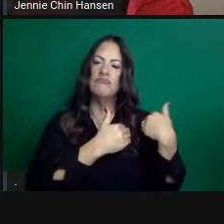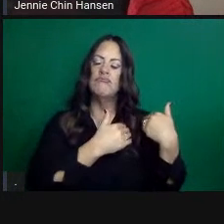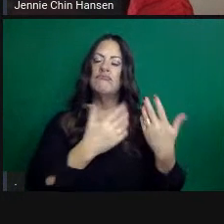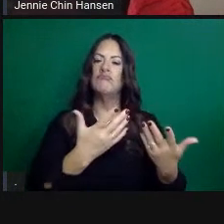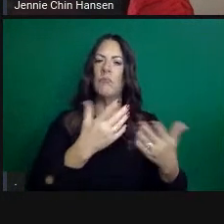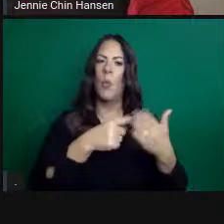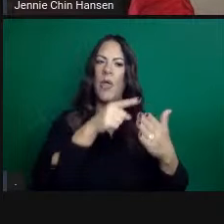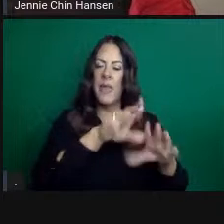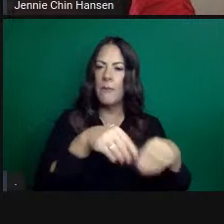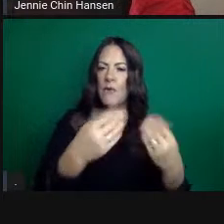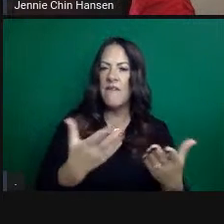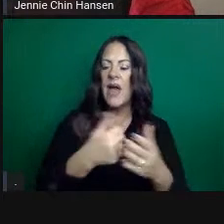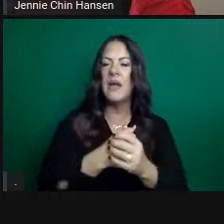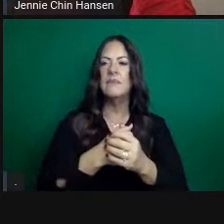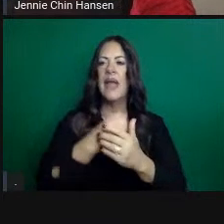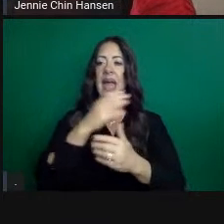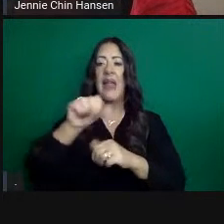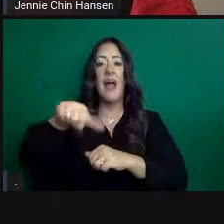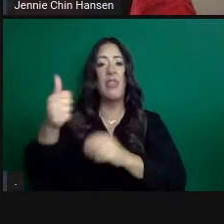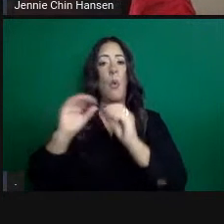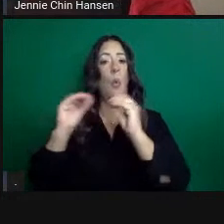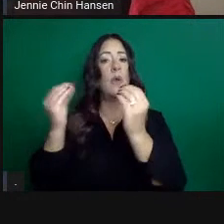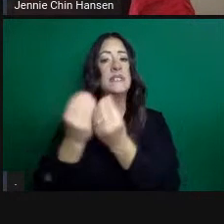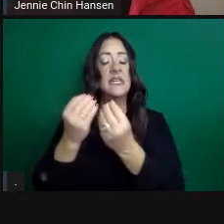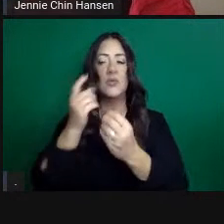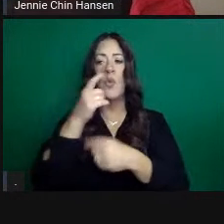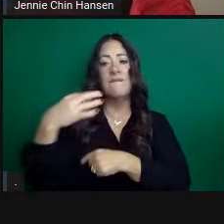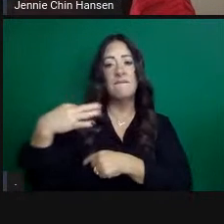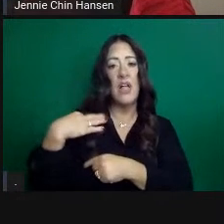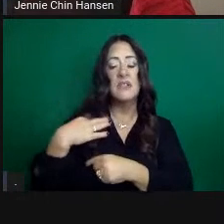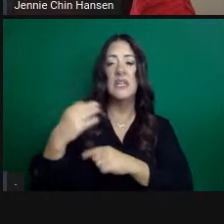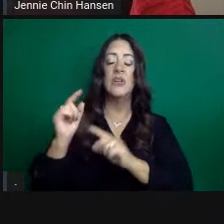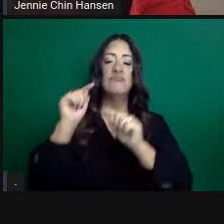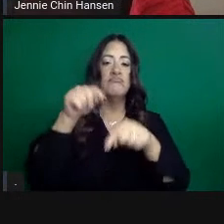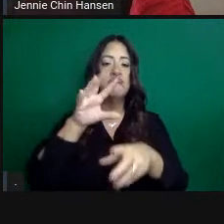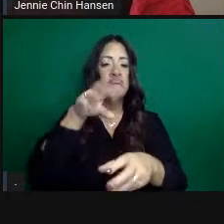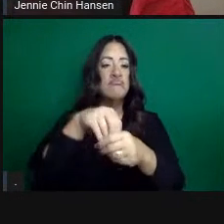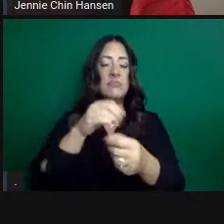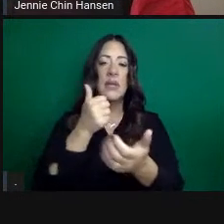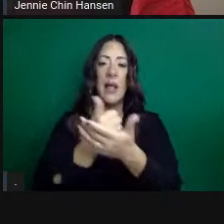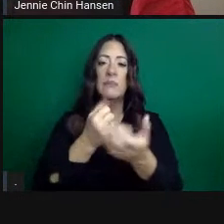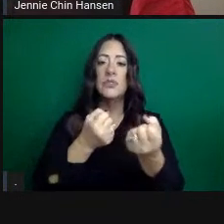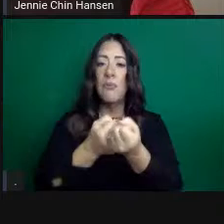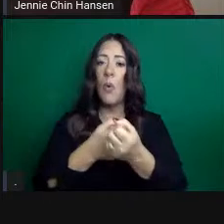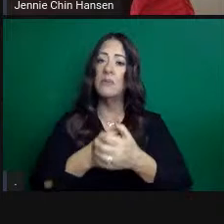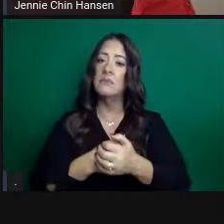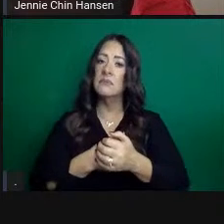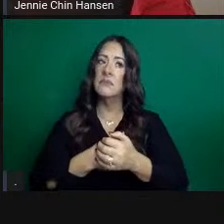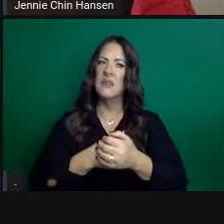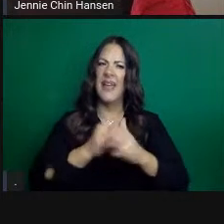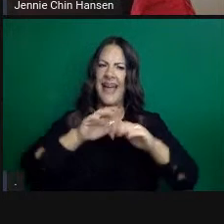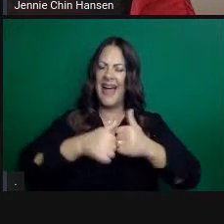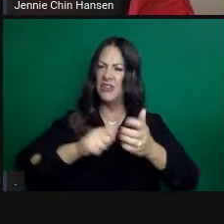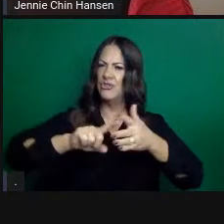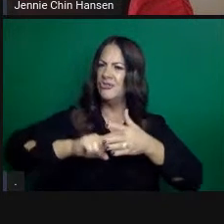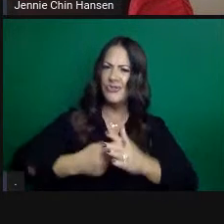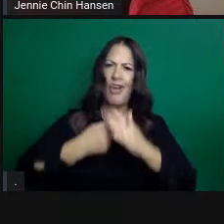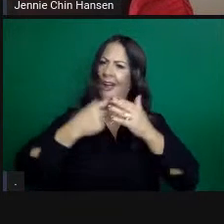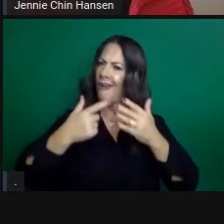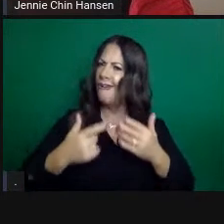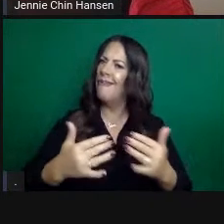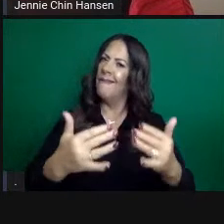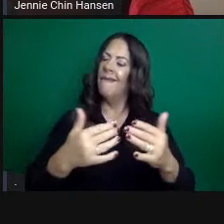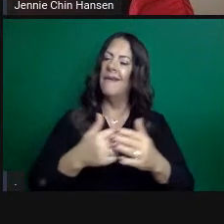the organizations that volunteer. How do we begin to put this into action? So as a result, there will be